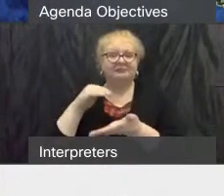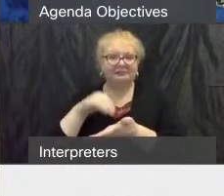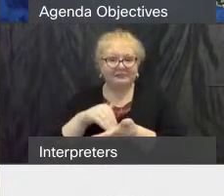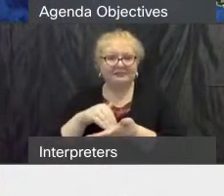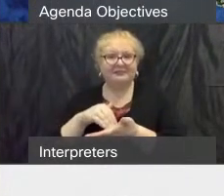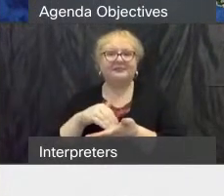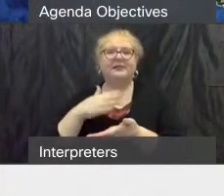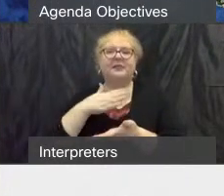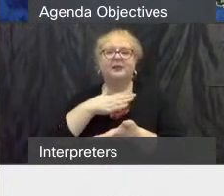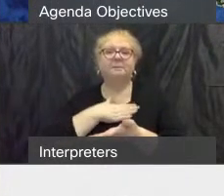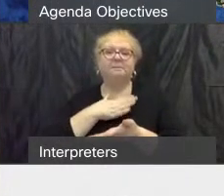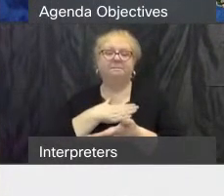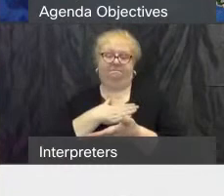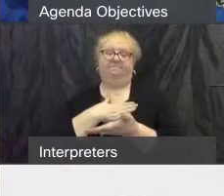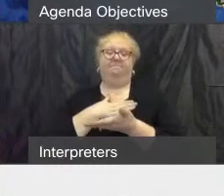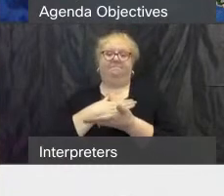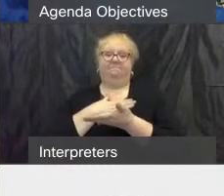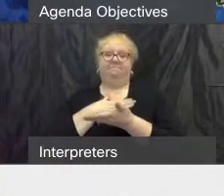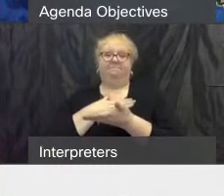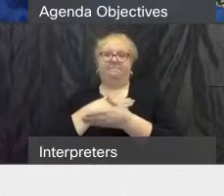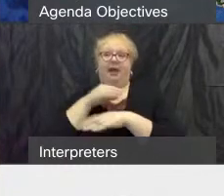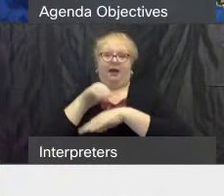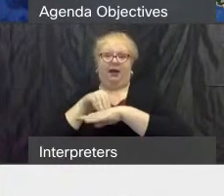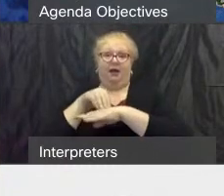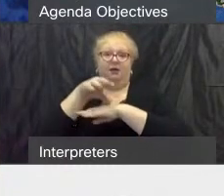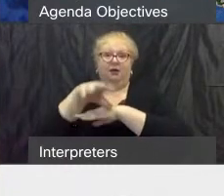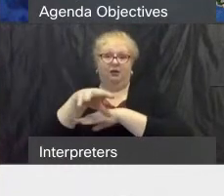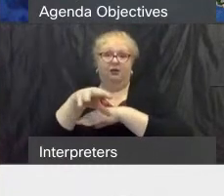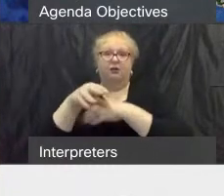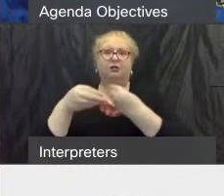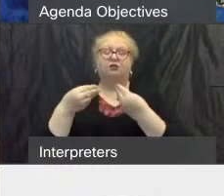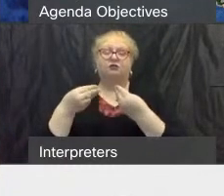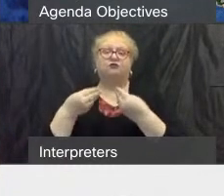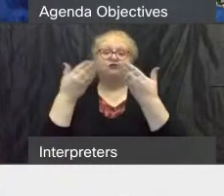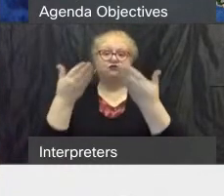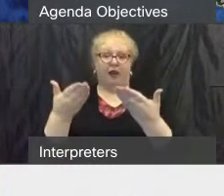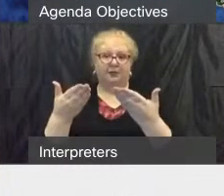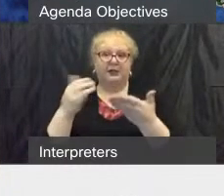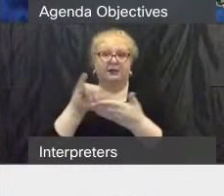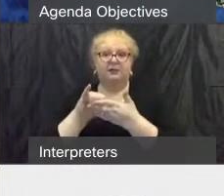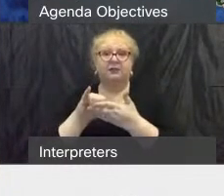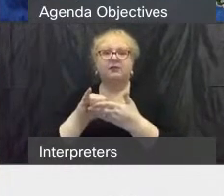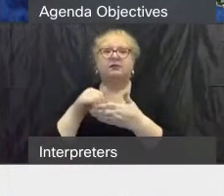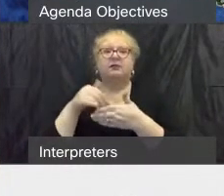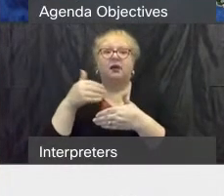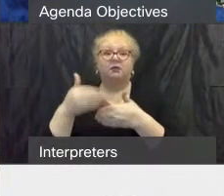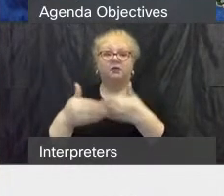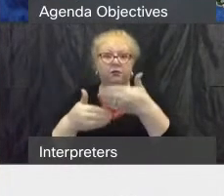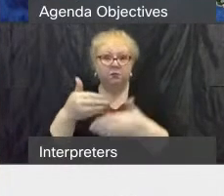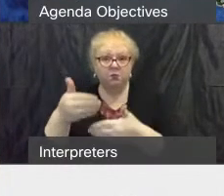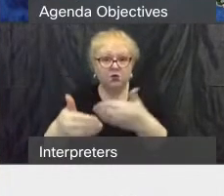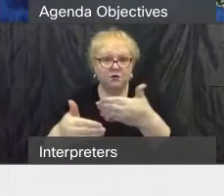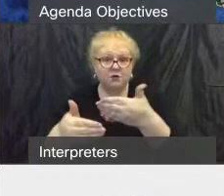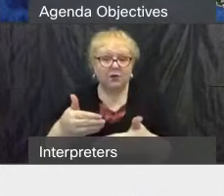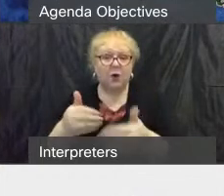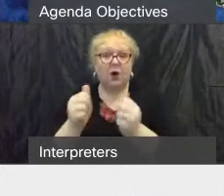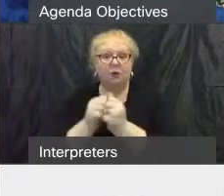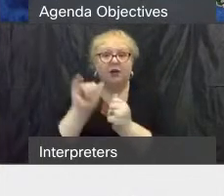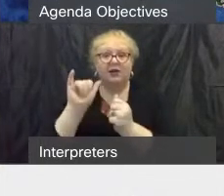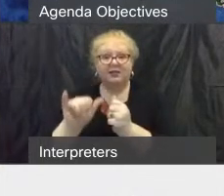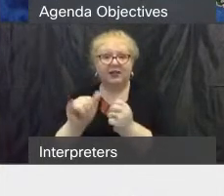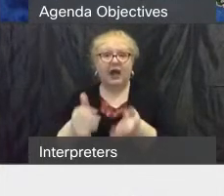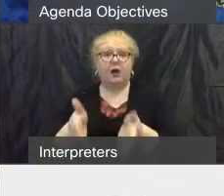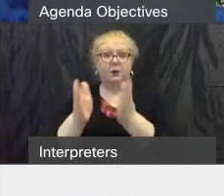it would be my recommendation that if we're going to move forward with that request, that it